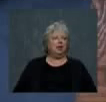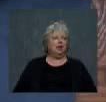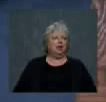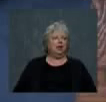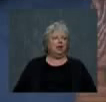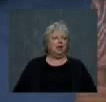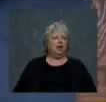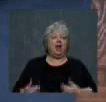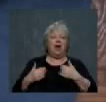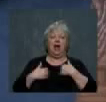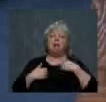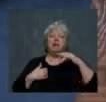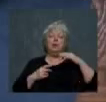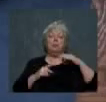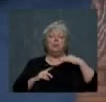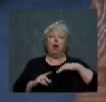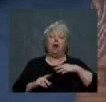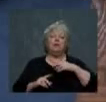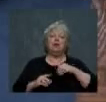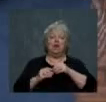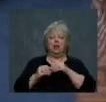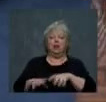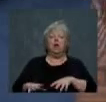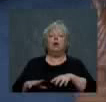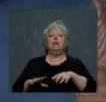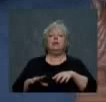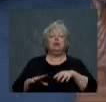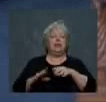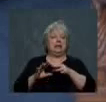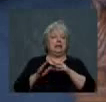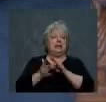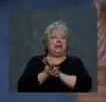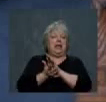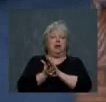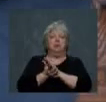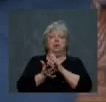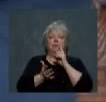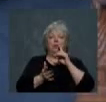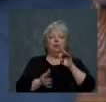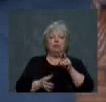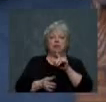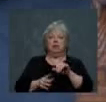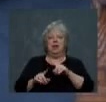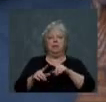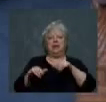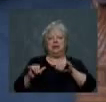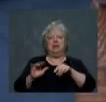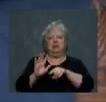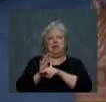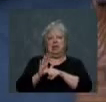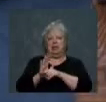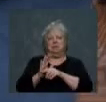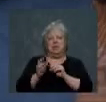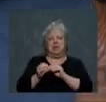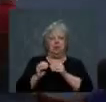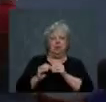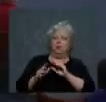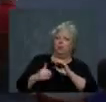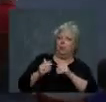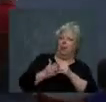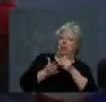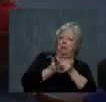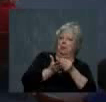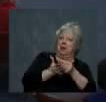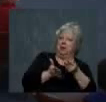profit and loss statement for July. It was the best month we had, and it was still in the negative number. So all those dollars that you're saying I'm